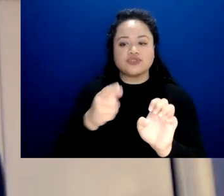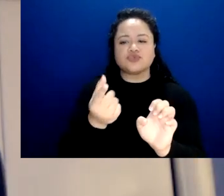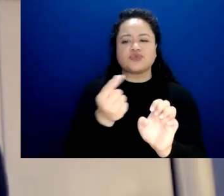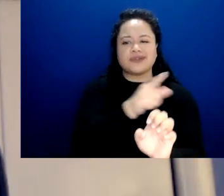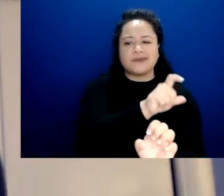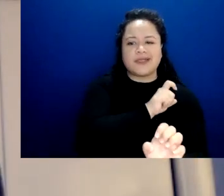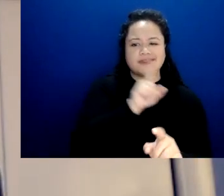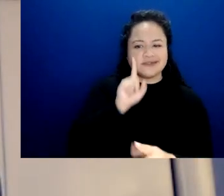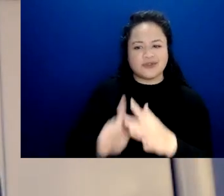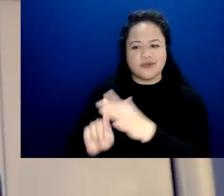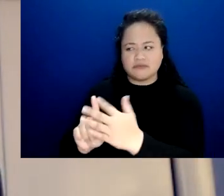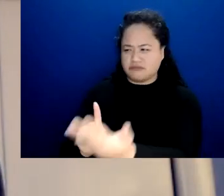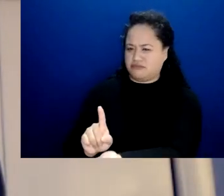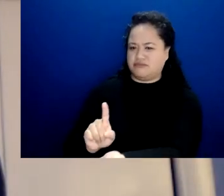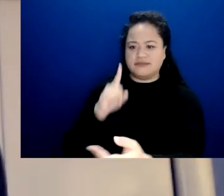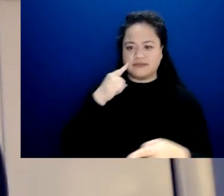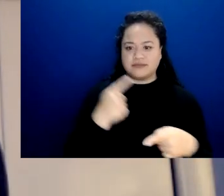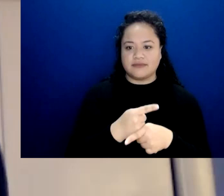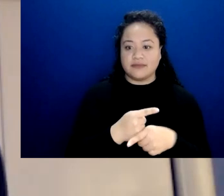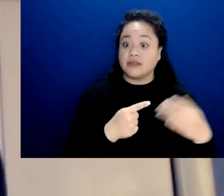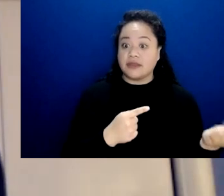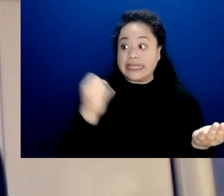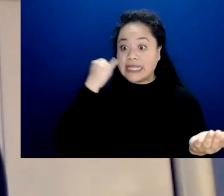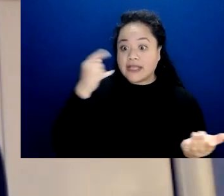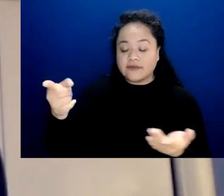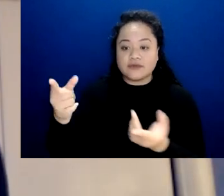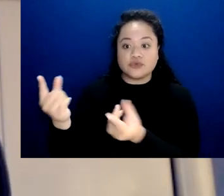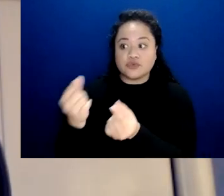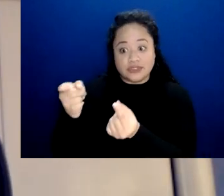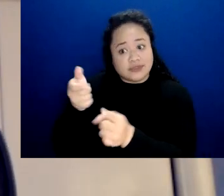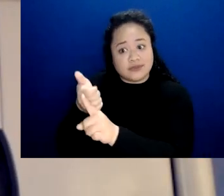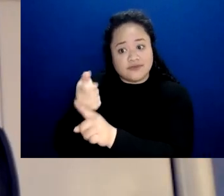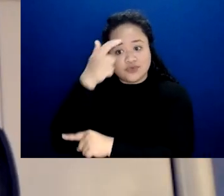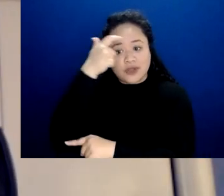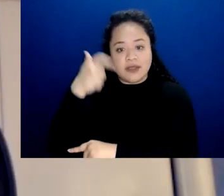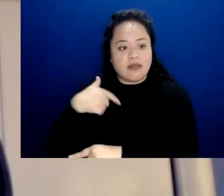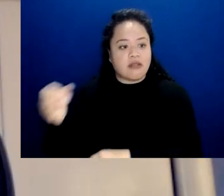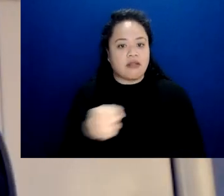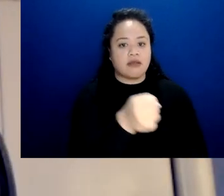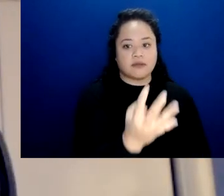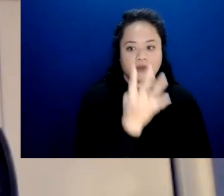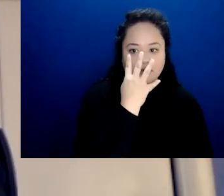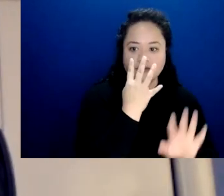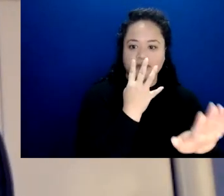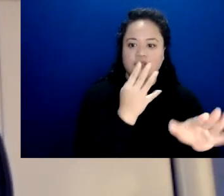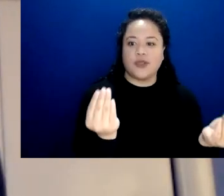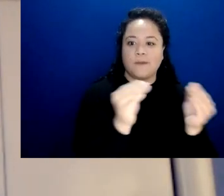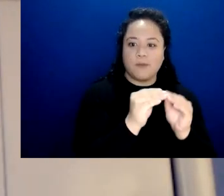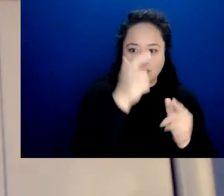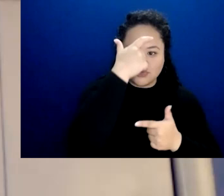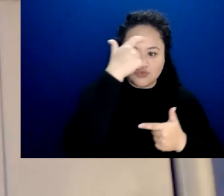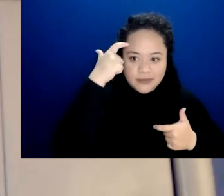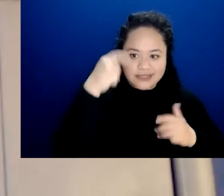They lock people up in a punitive system that inflicts even greater harm and trauma. And then upon release, chalk it up as